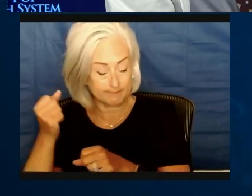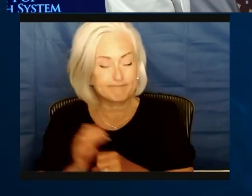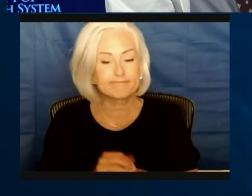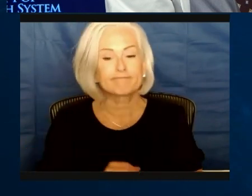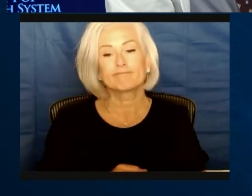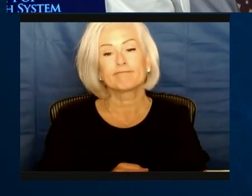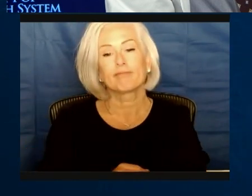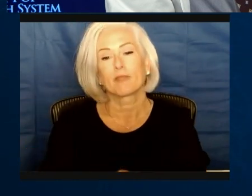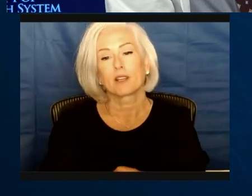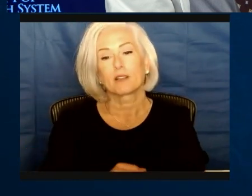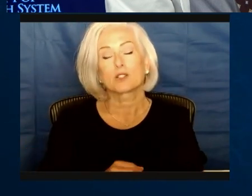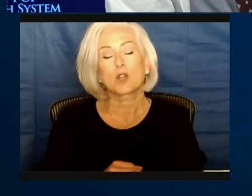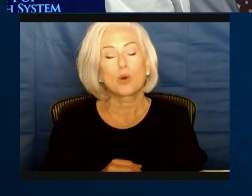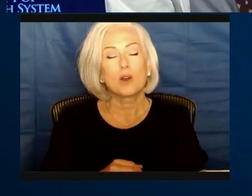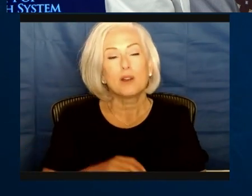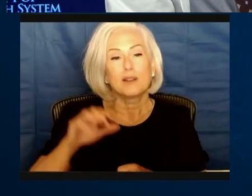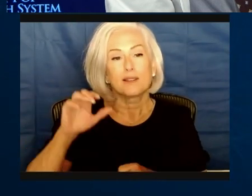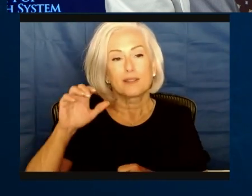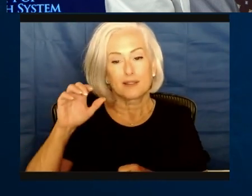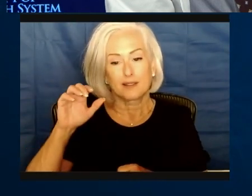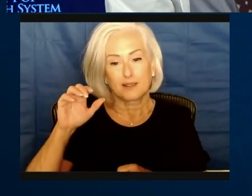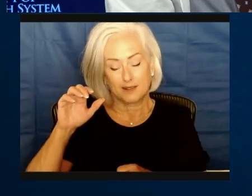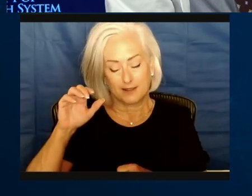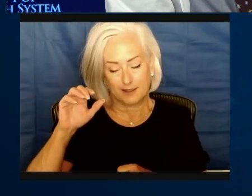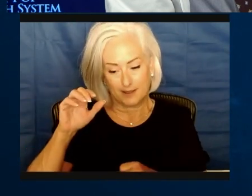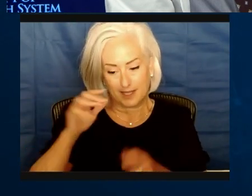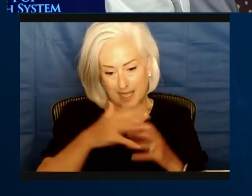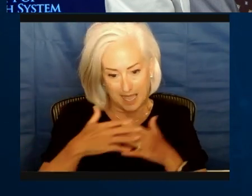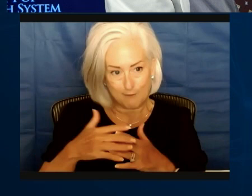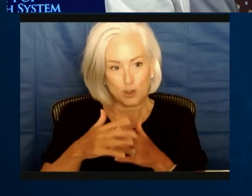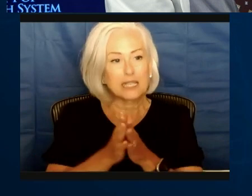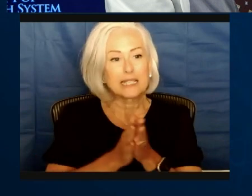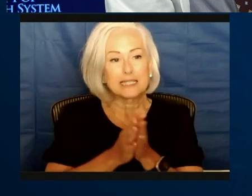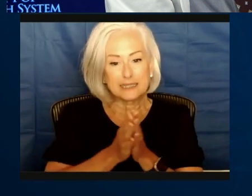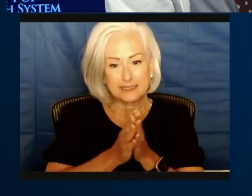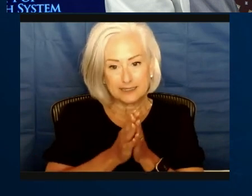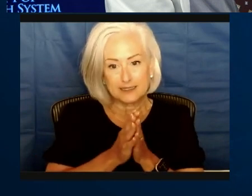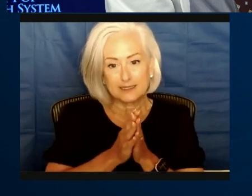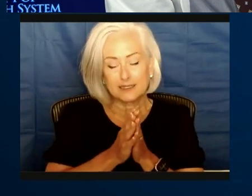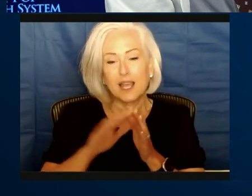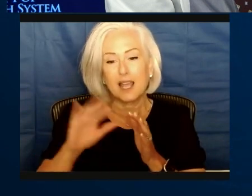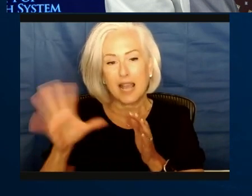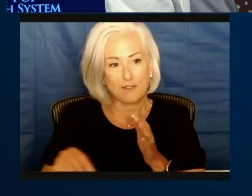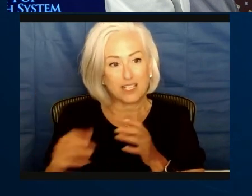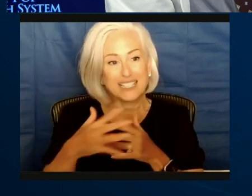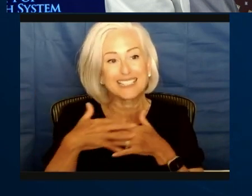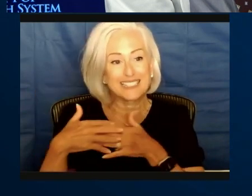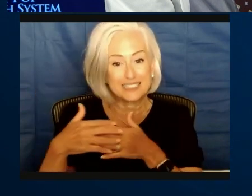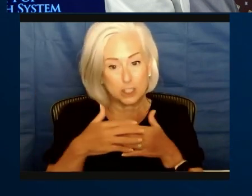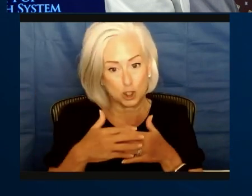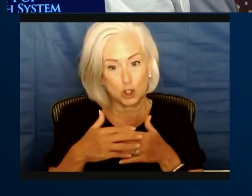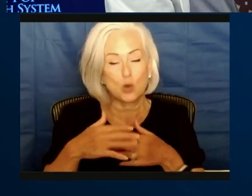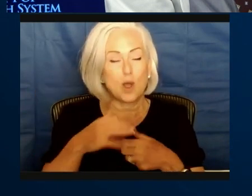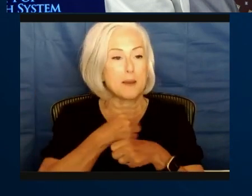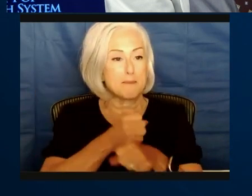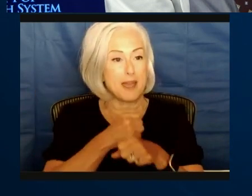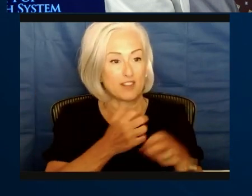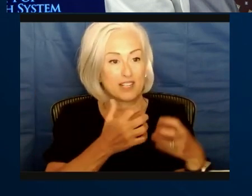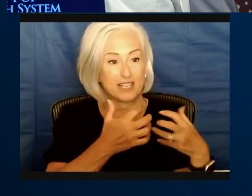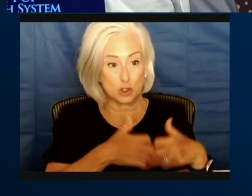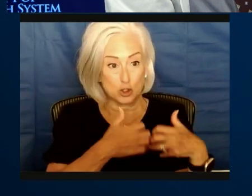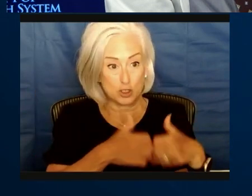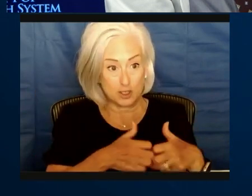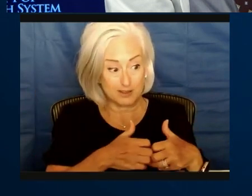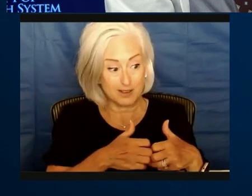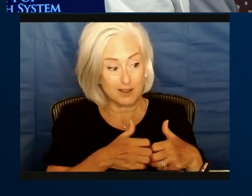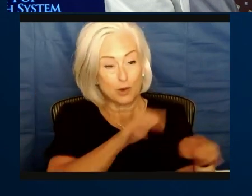and medical equipment manufacturers and implant manufacturers. So we are also calling here on them to join us